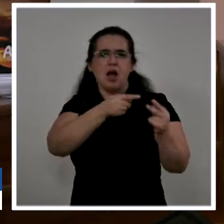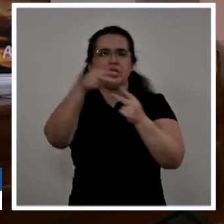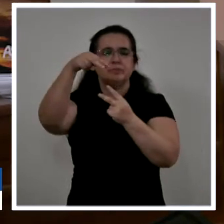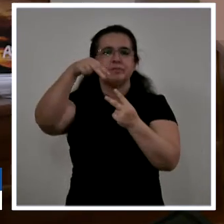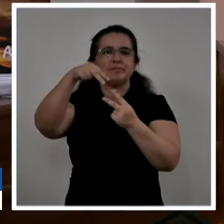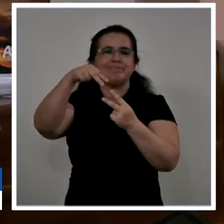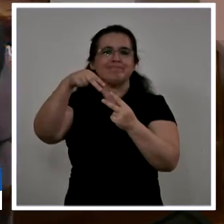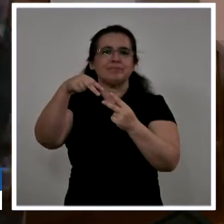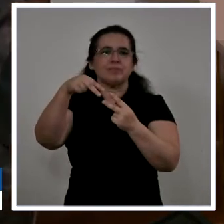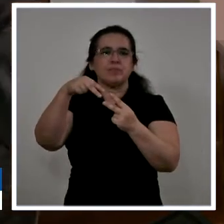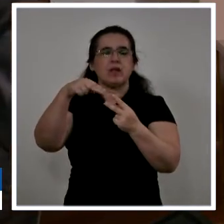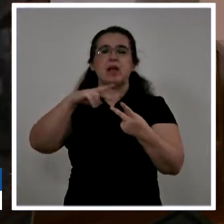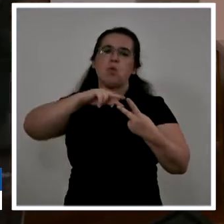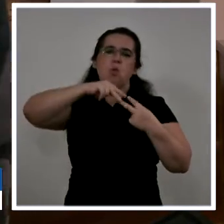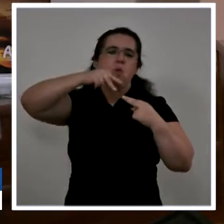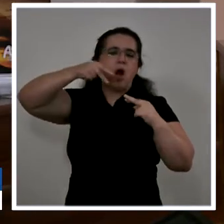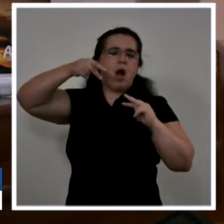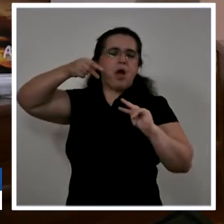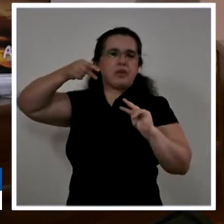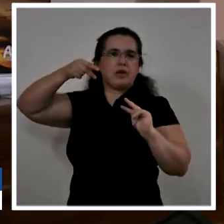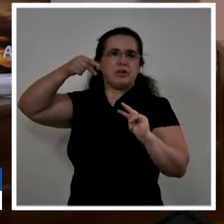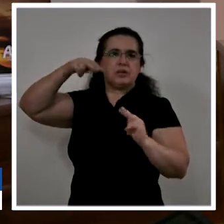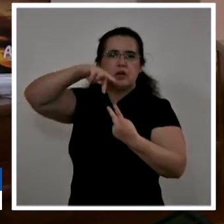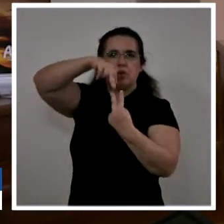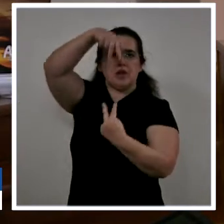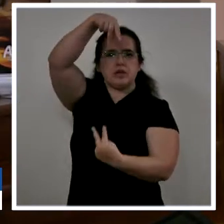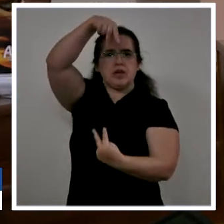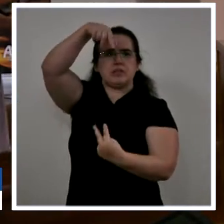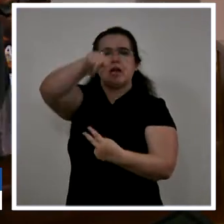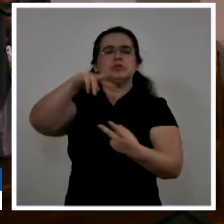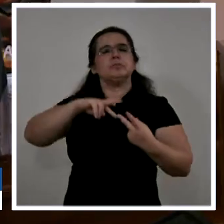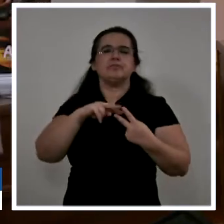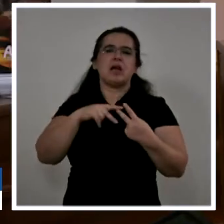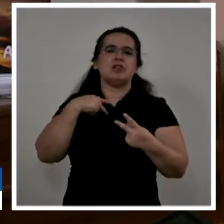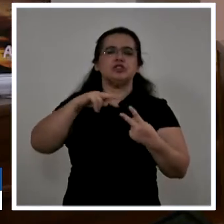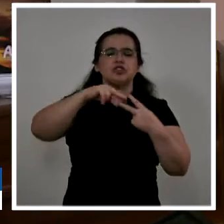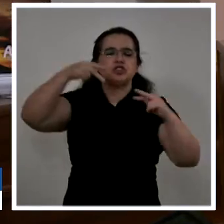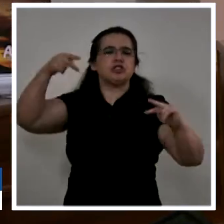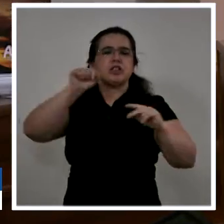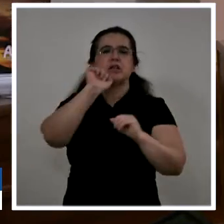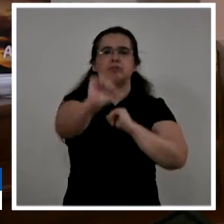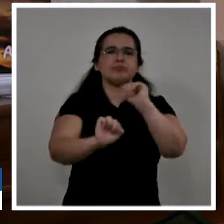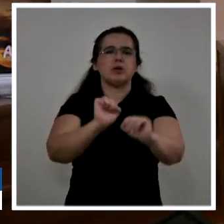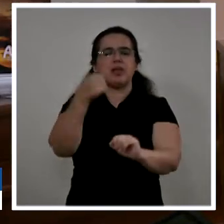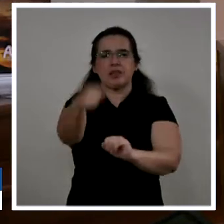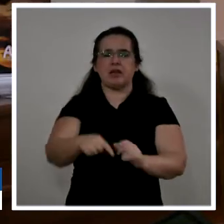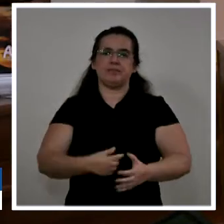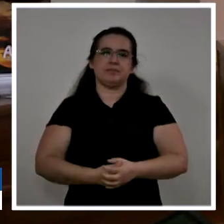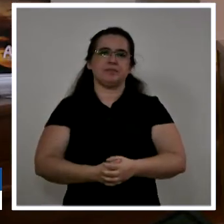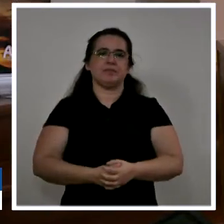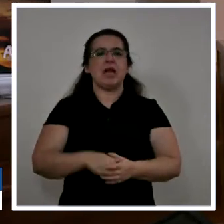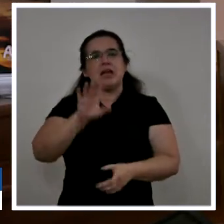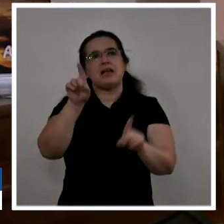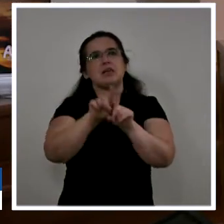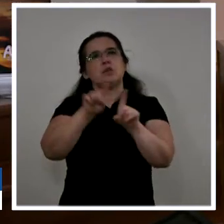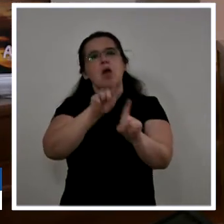Que são o ADN, no fundo é o que tem os vossos genes. It's just a code for making proteins. É simplesmente um código